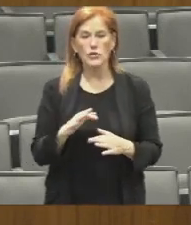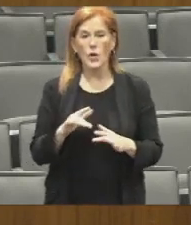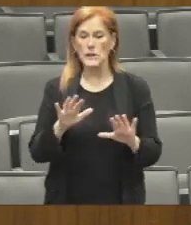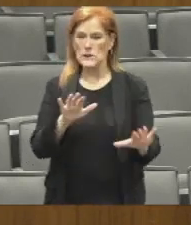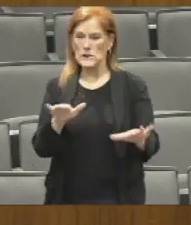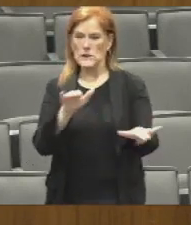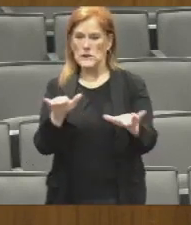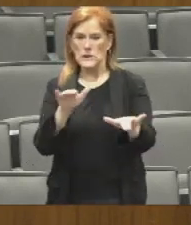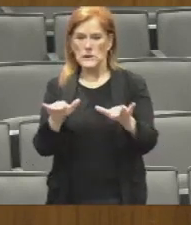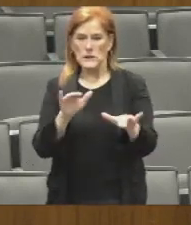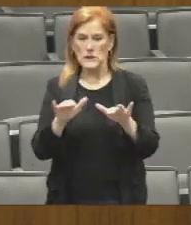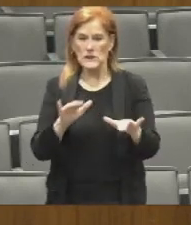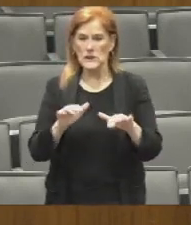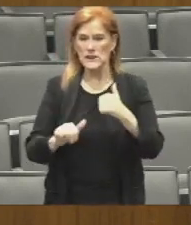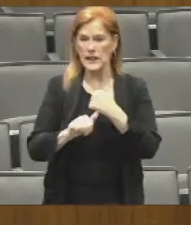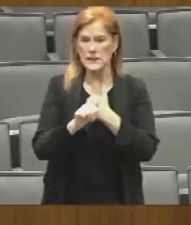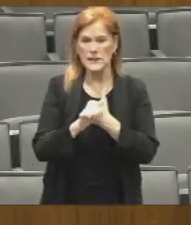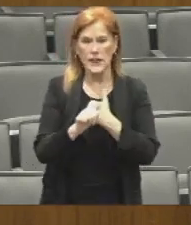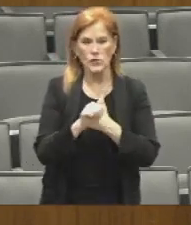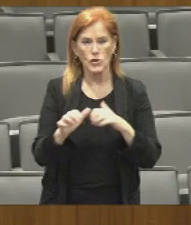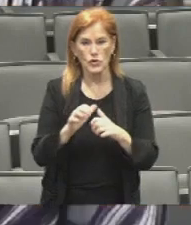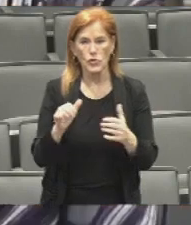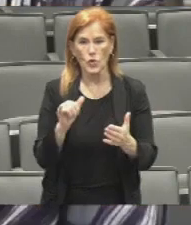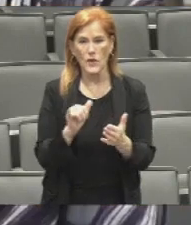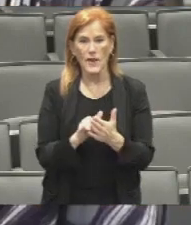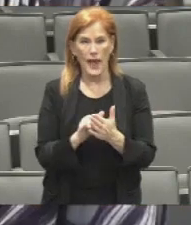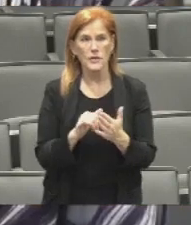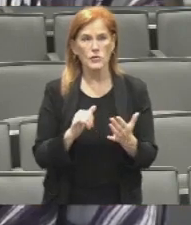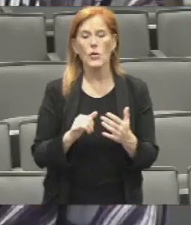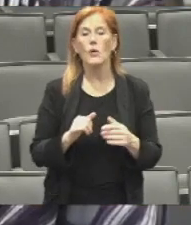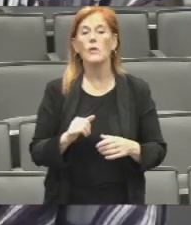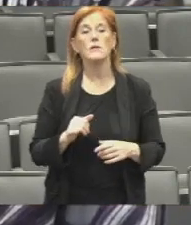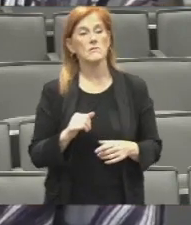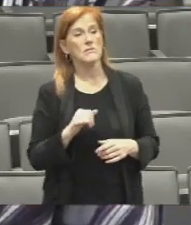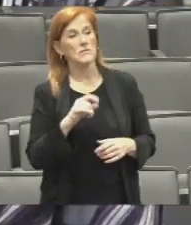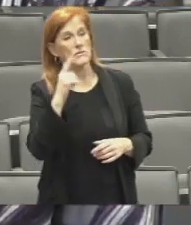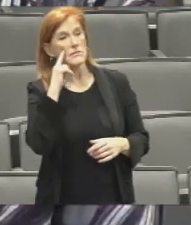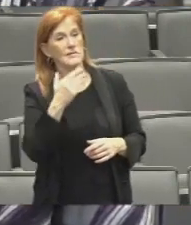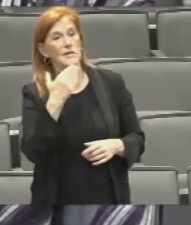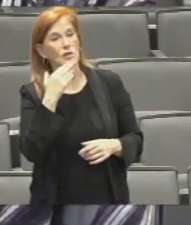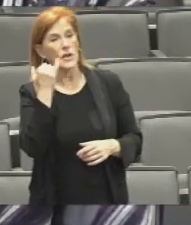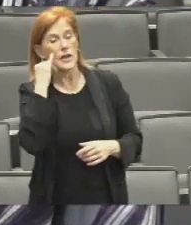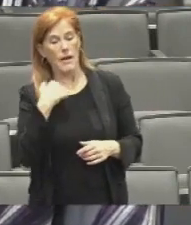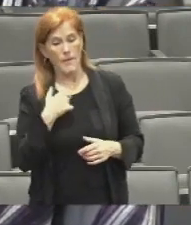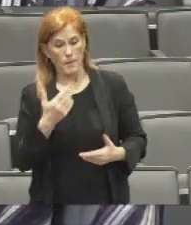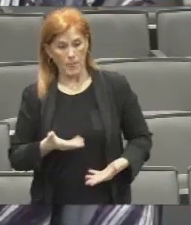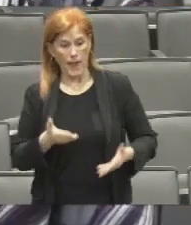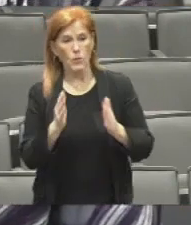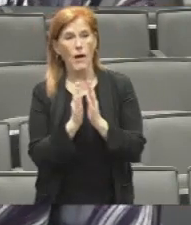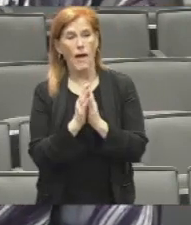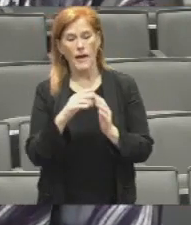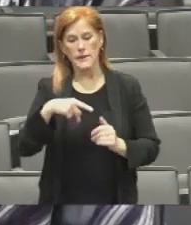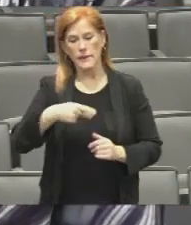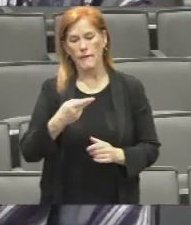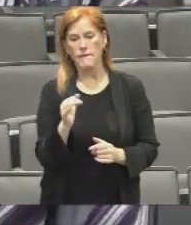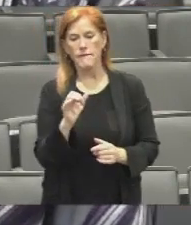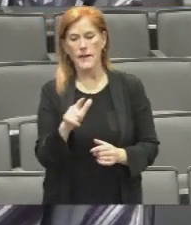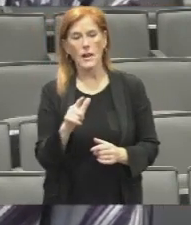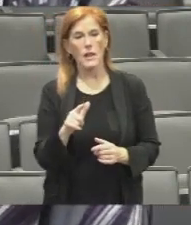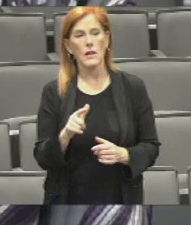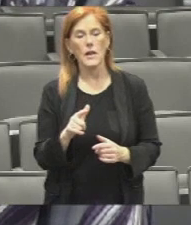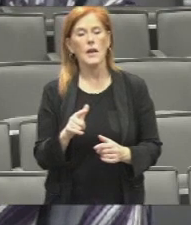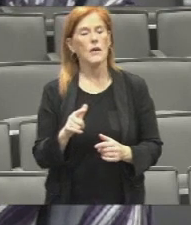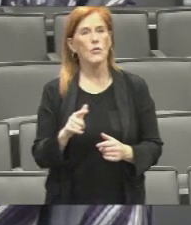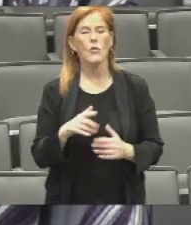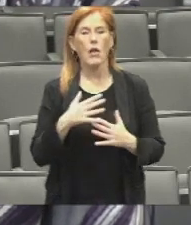about how dangerous that might be. I think that's a really good idea, and I will ask Phil to. He's pushing out